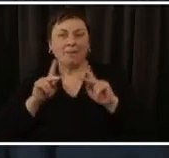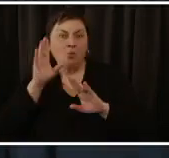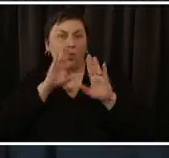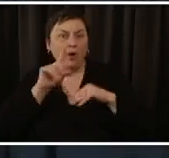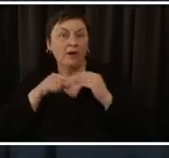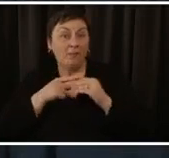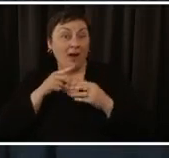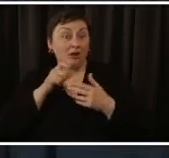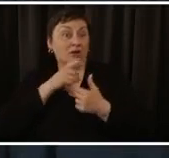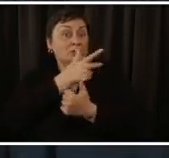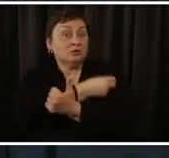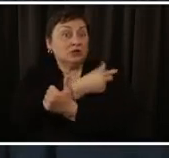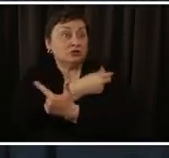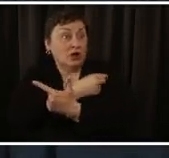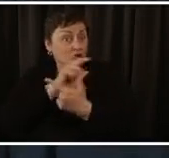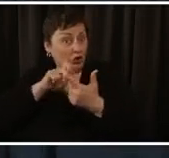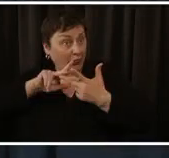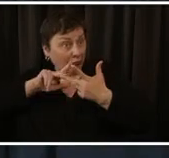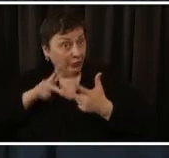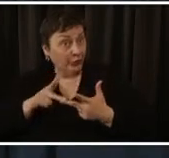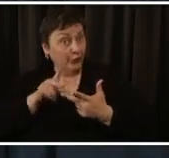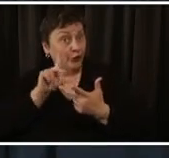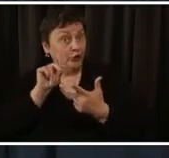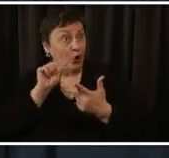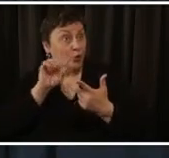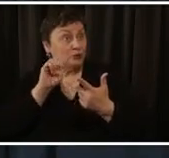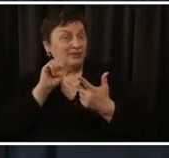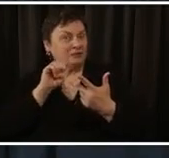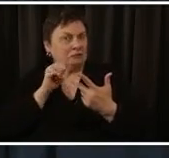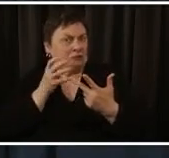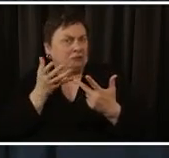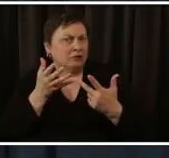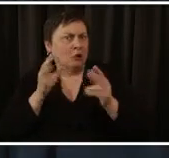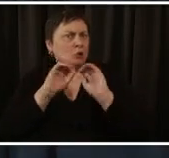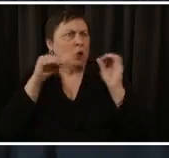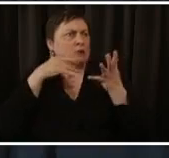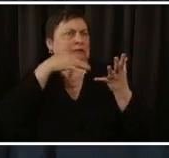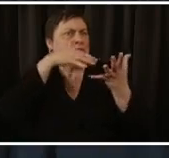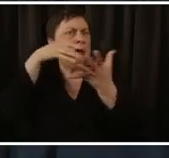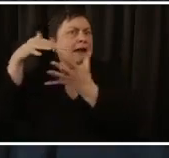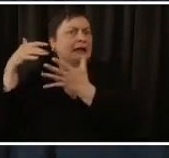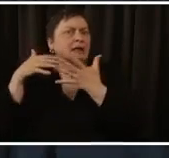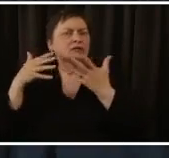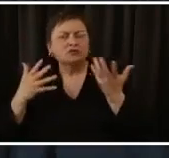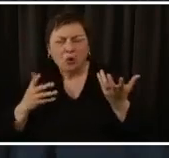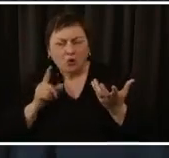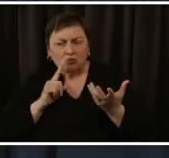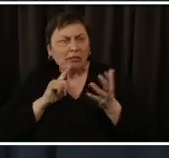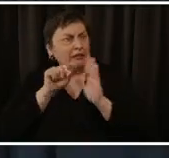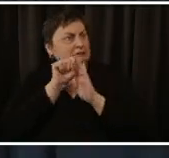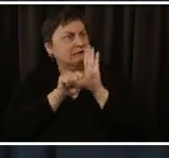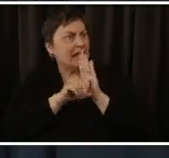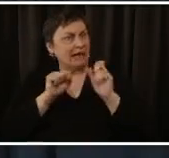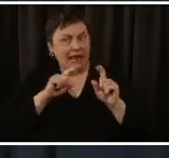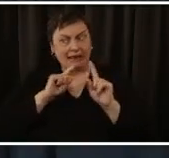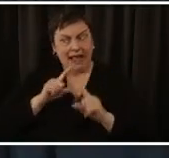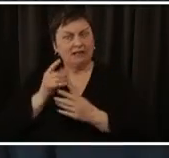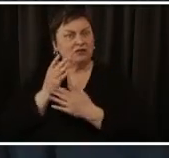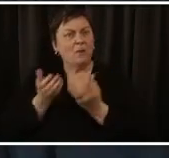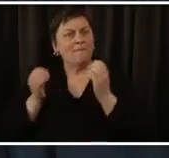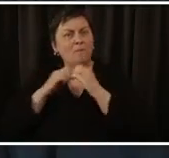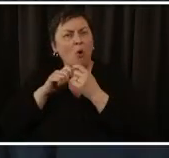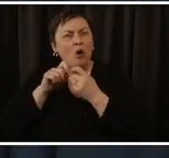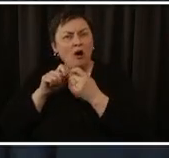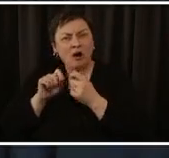lot of studies on that. So is there somewhere that we can direct them to that the state can answer any of those more specific individual questions?